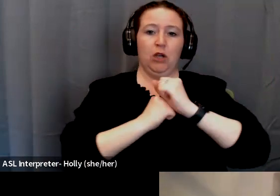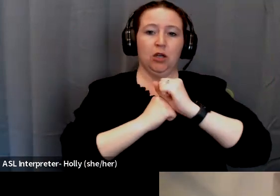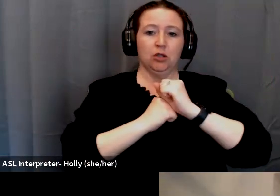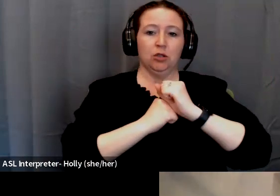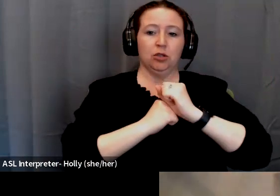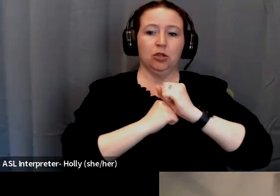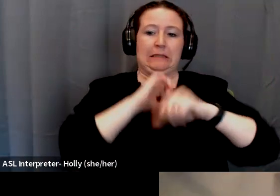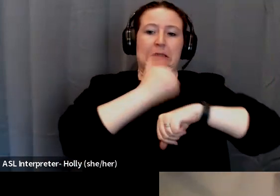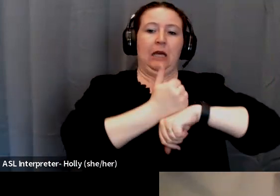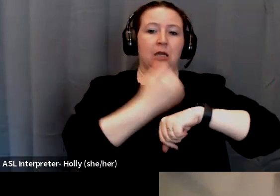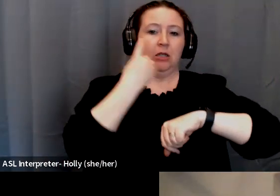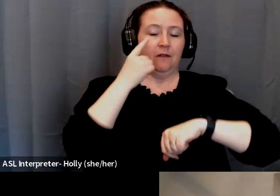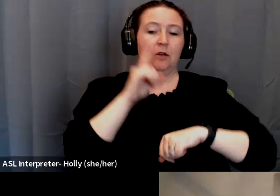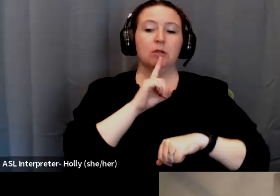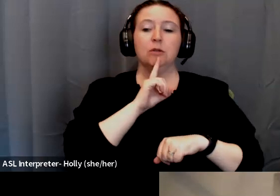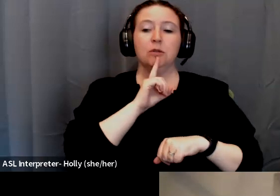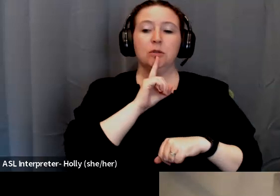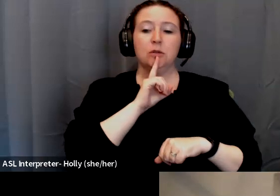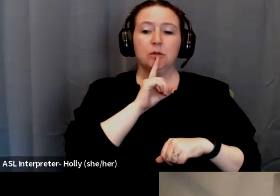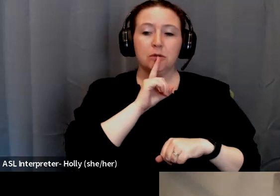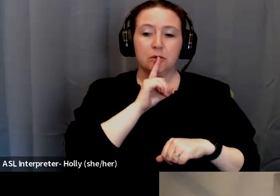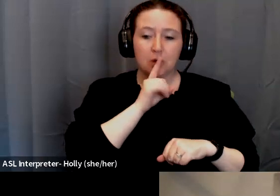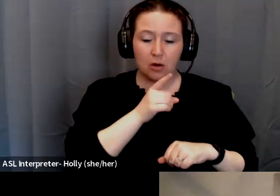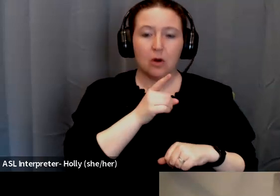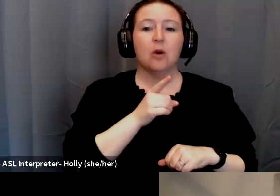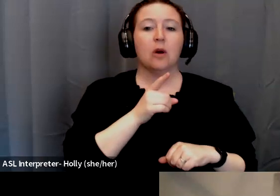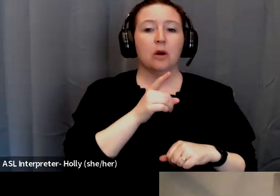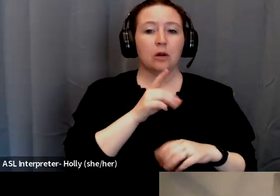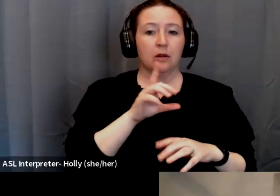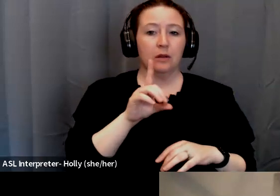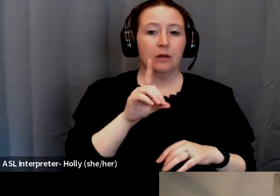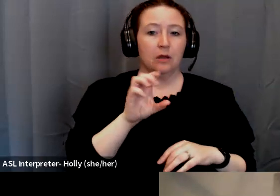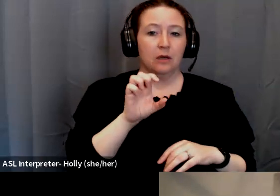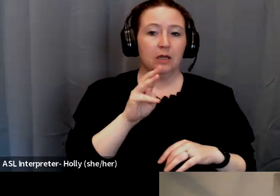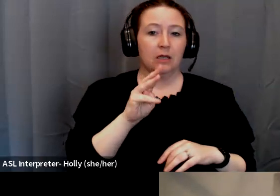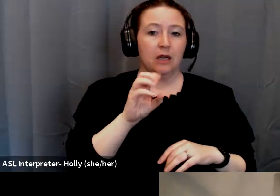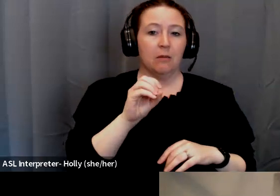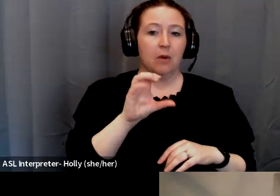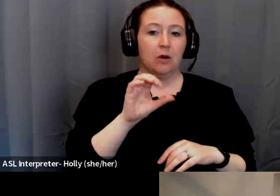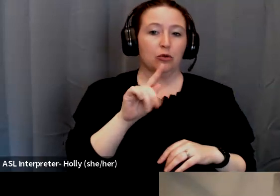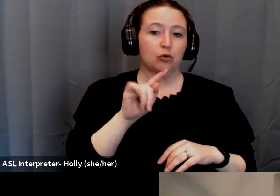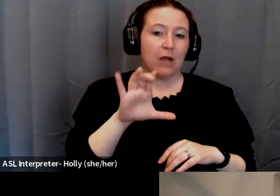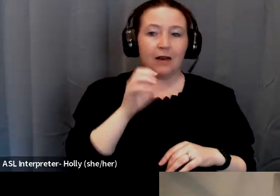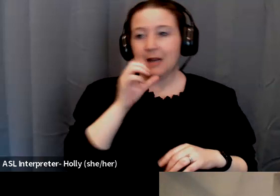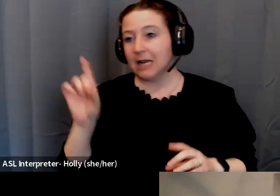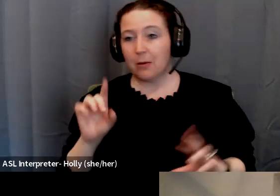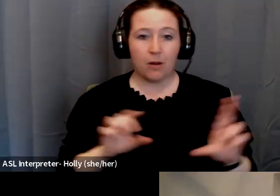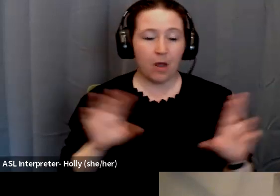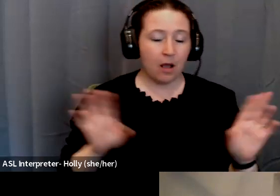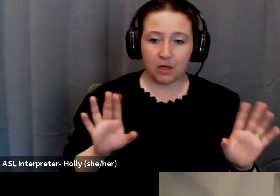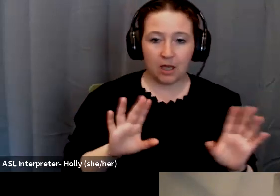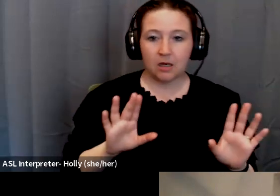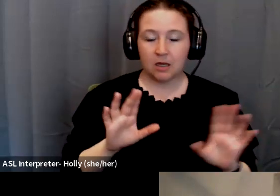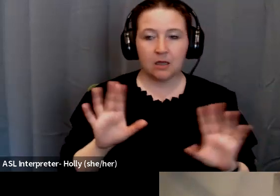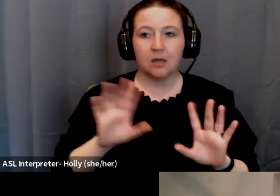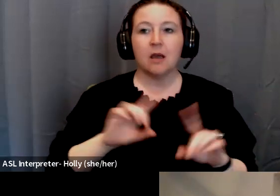that the really democratic, and I mean that small d, not political, not